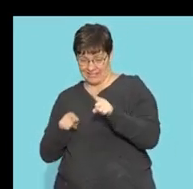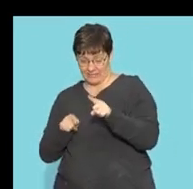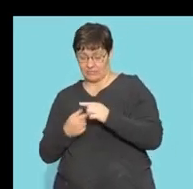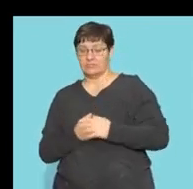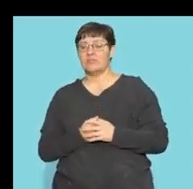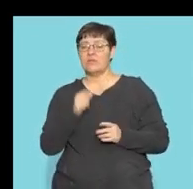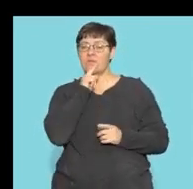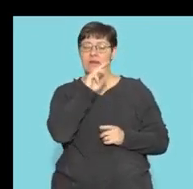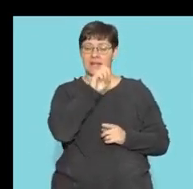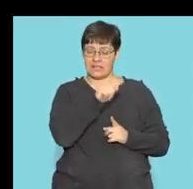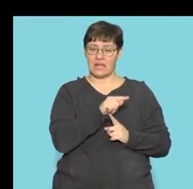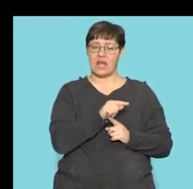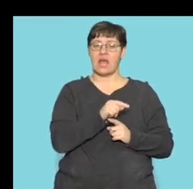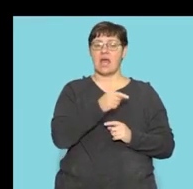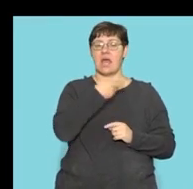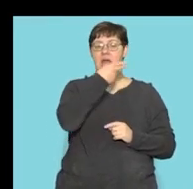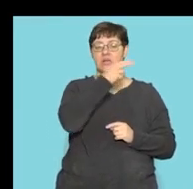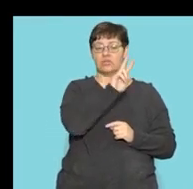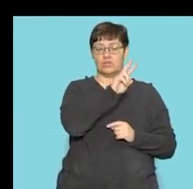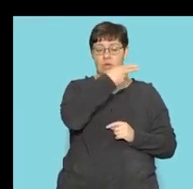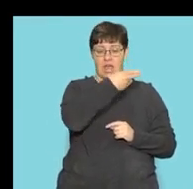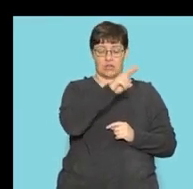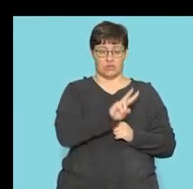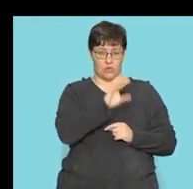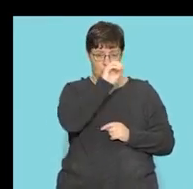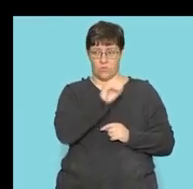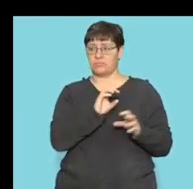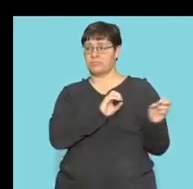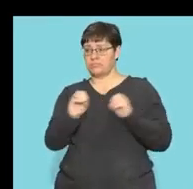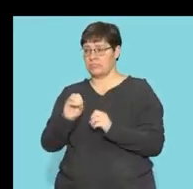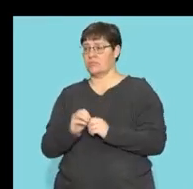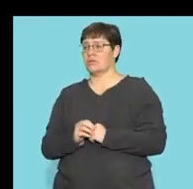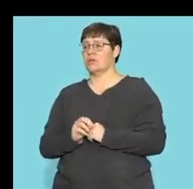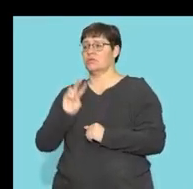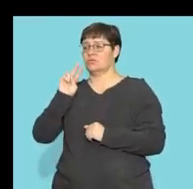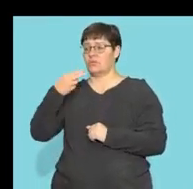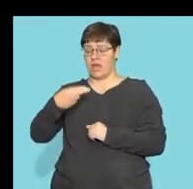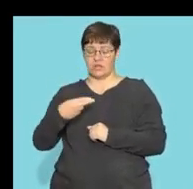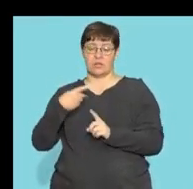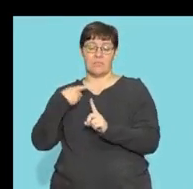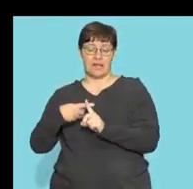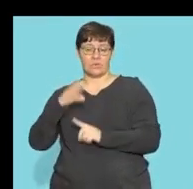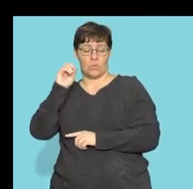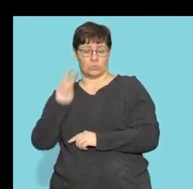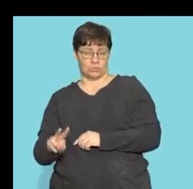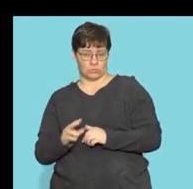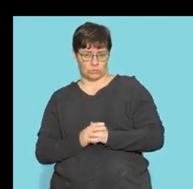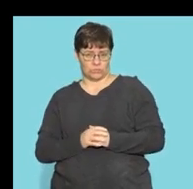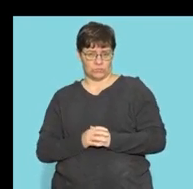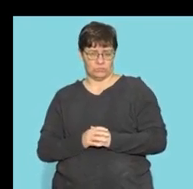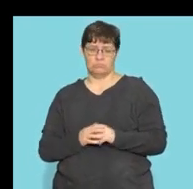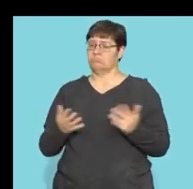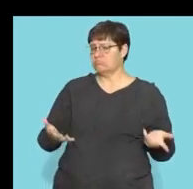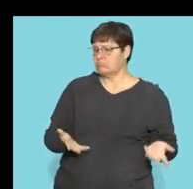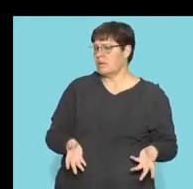as 2H2O going to 2H2 plus O2. But how can we get that reaction,